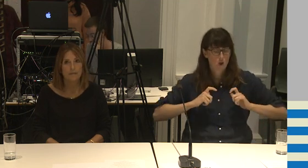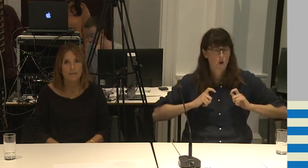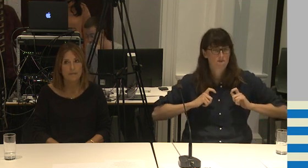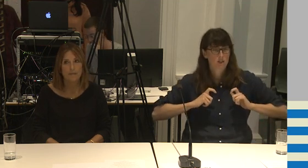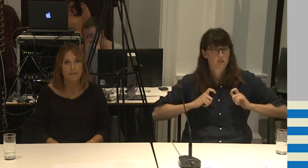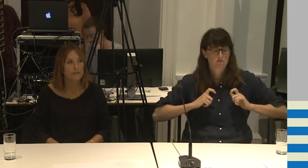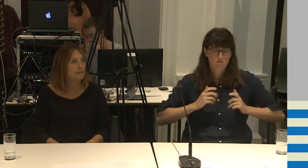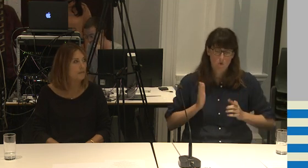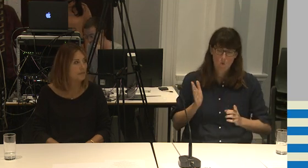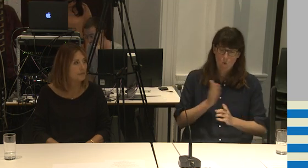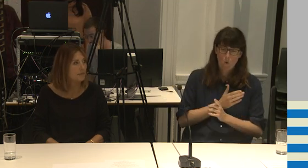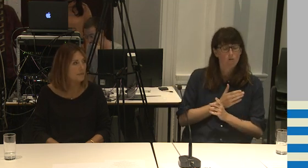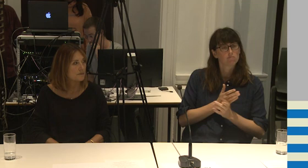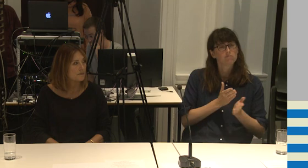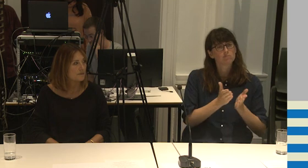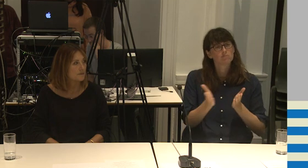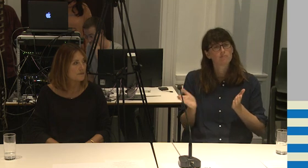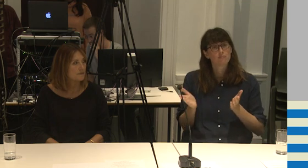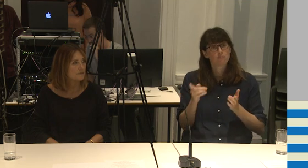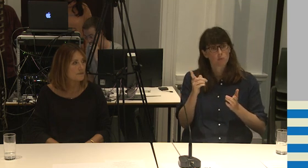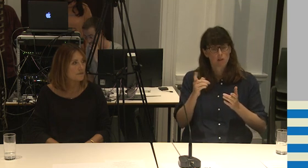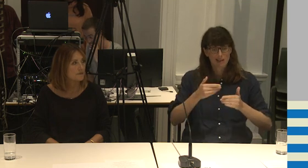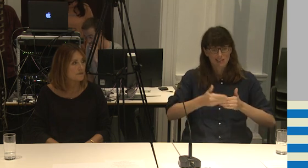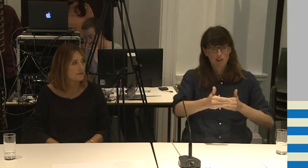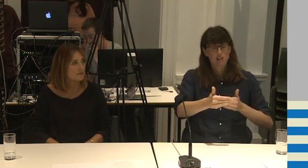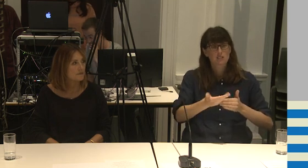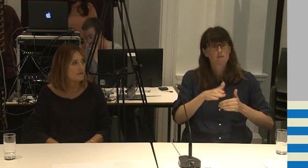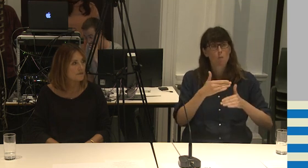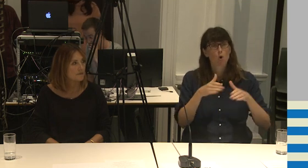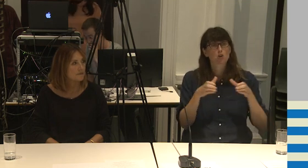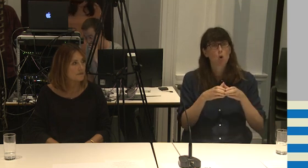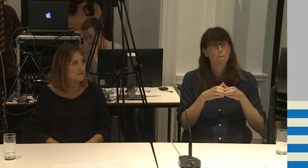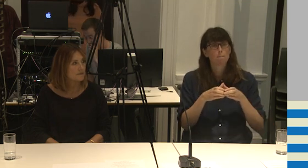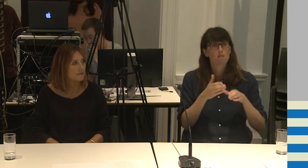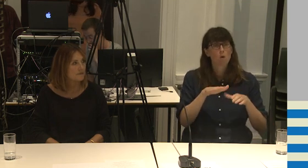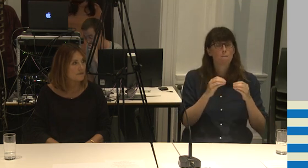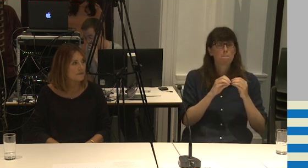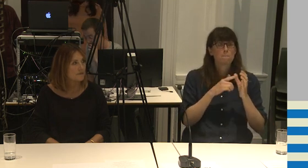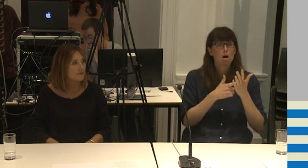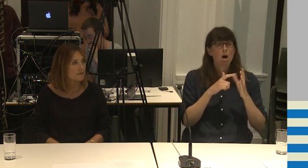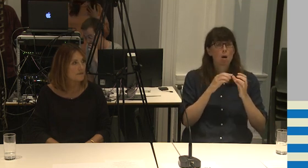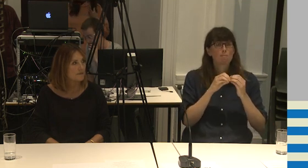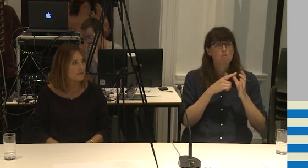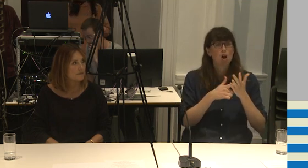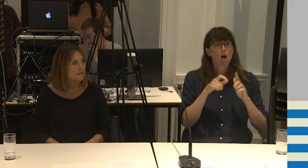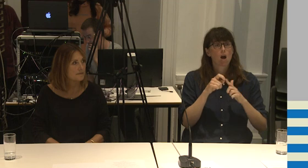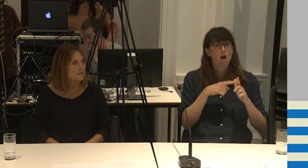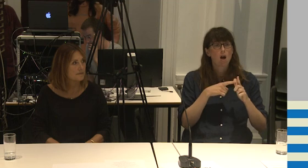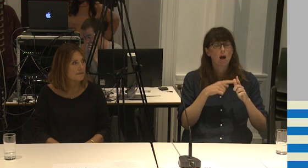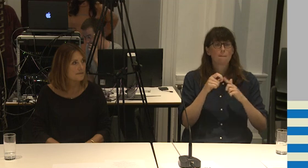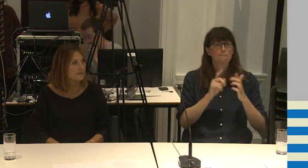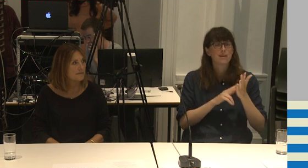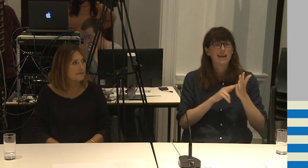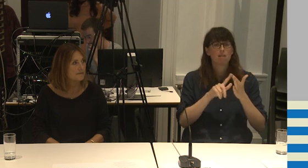forms. The series has evolved out of a workshop that we organized with Barbara Penner, out of another workshop that Joss